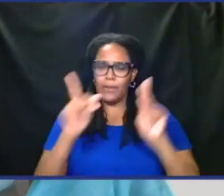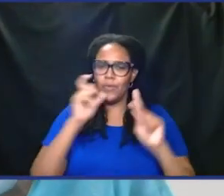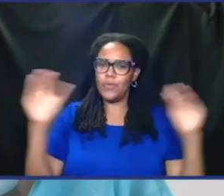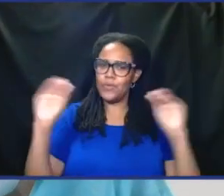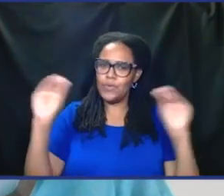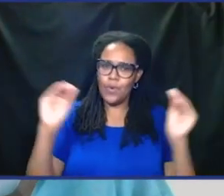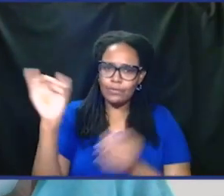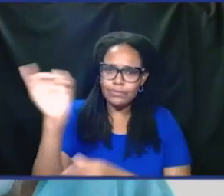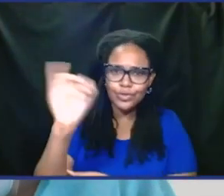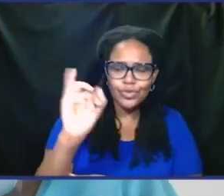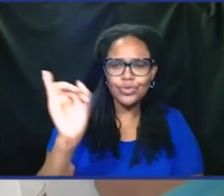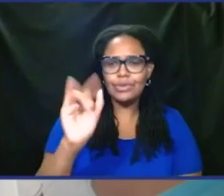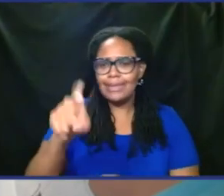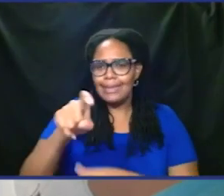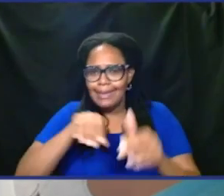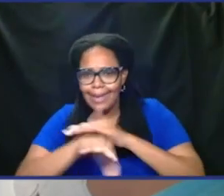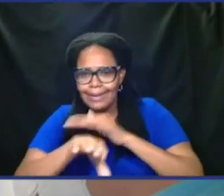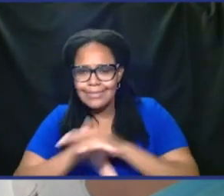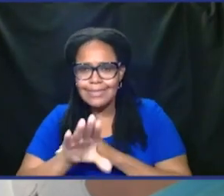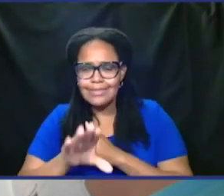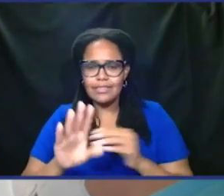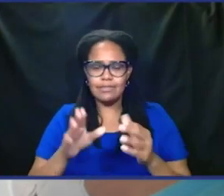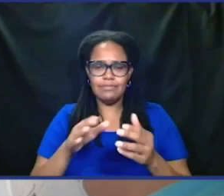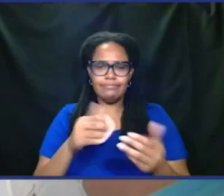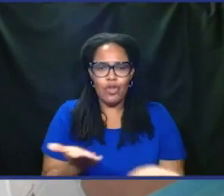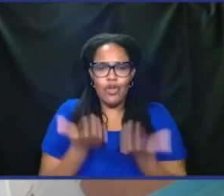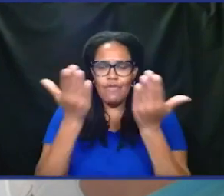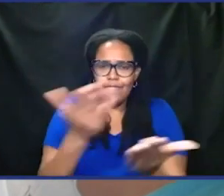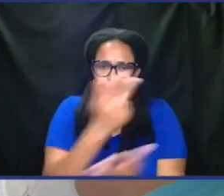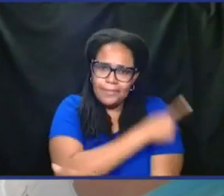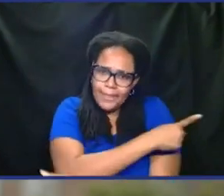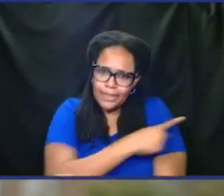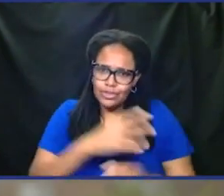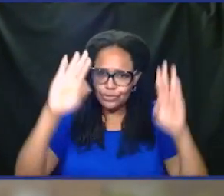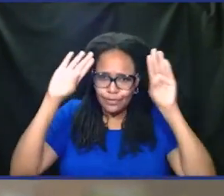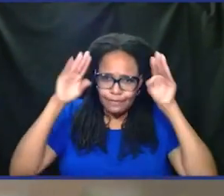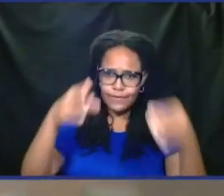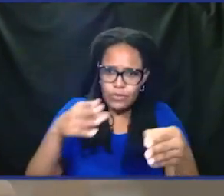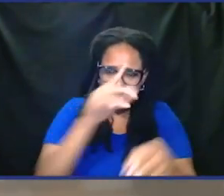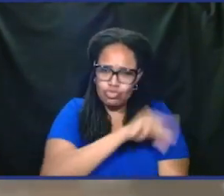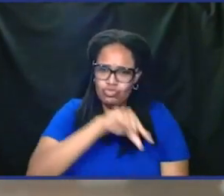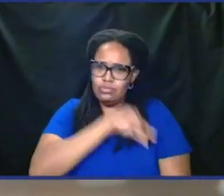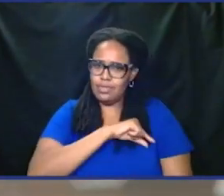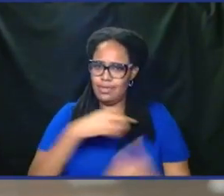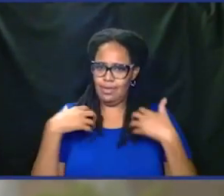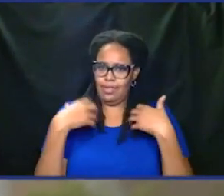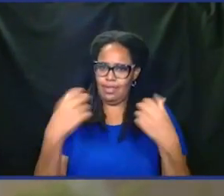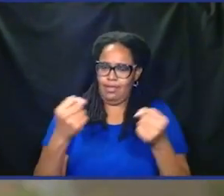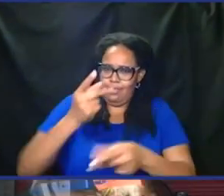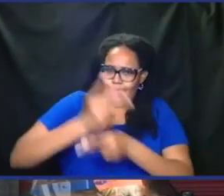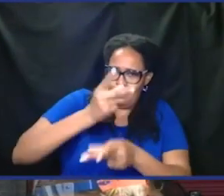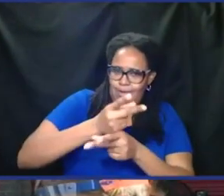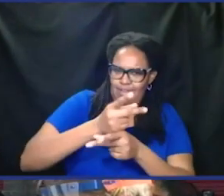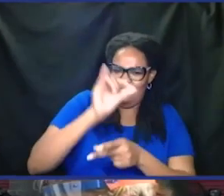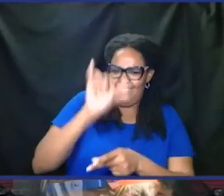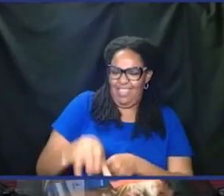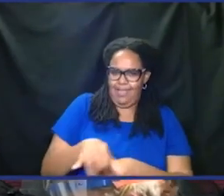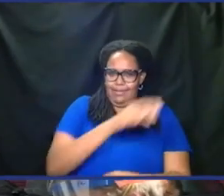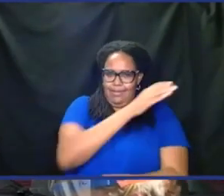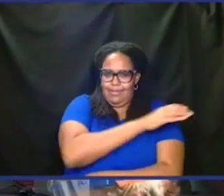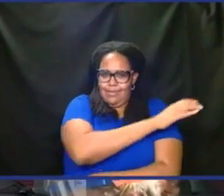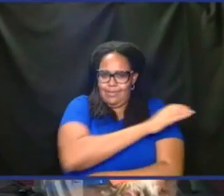of hope, offering patient-centered, quality health care. This clinic is a hub for skilled